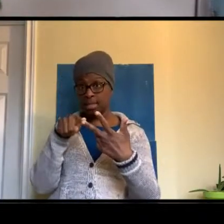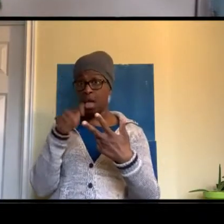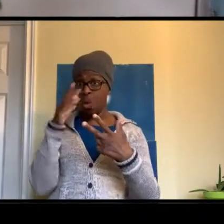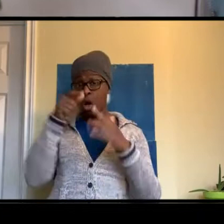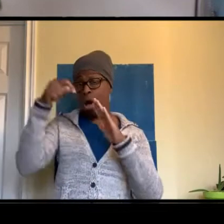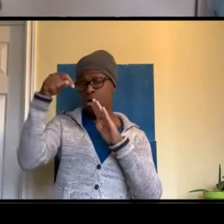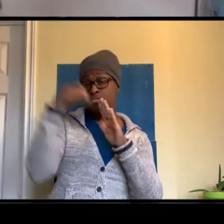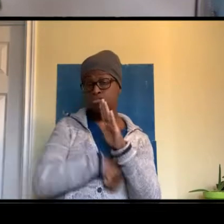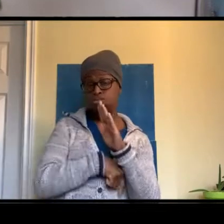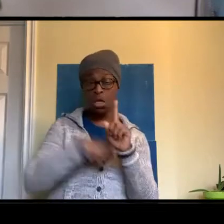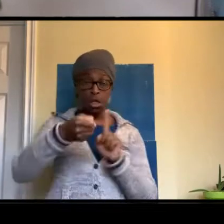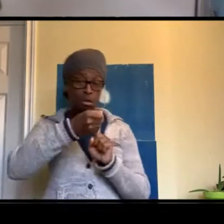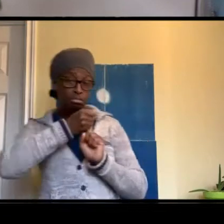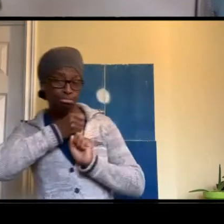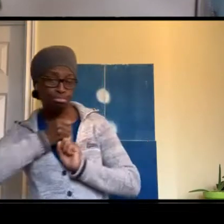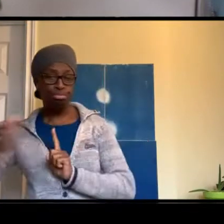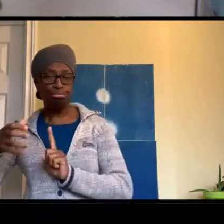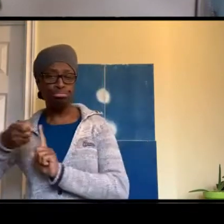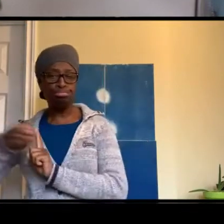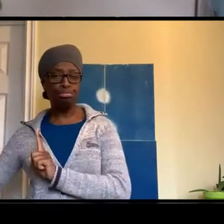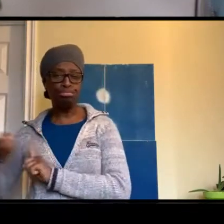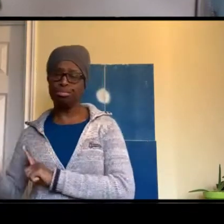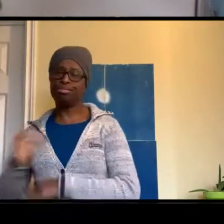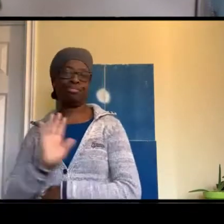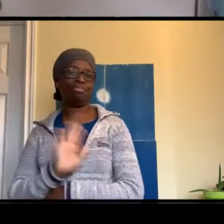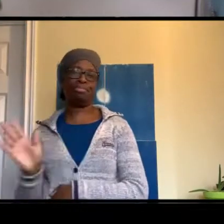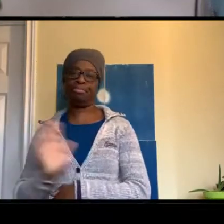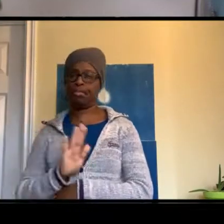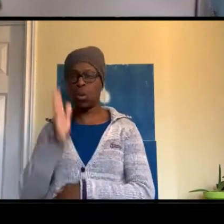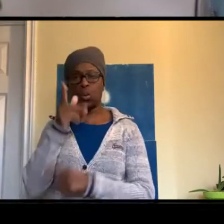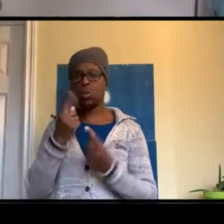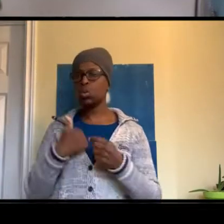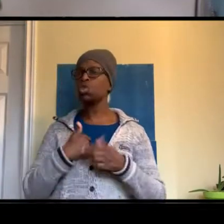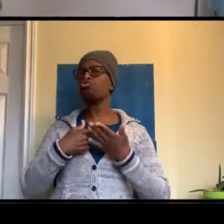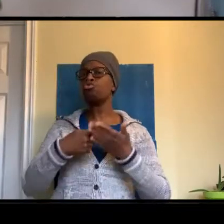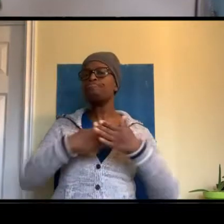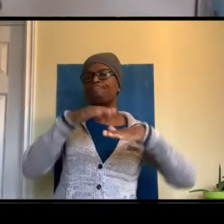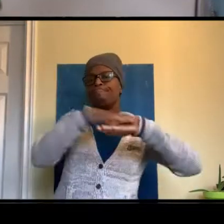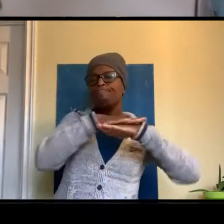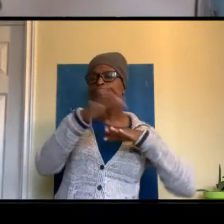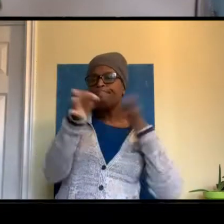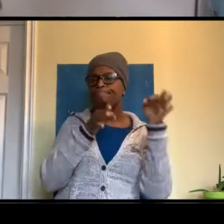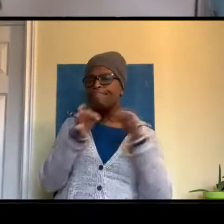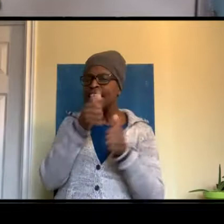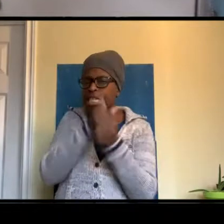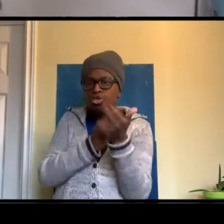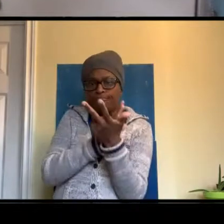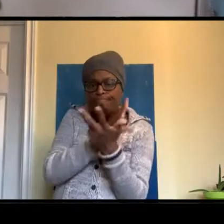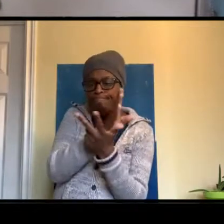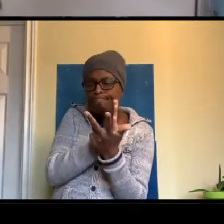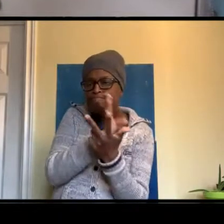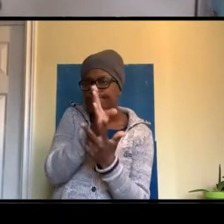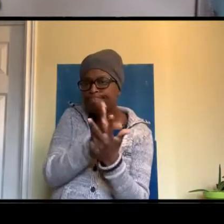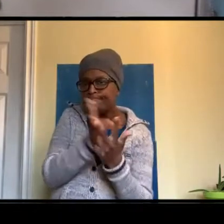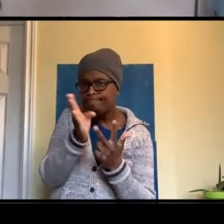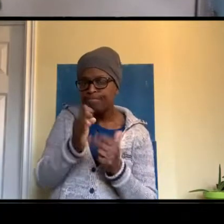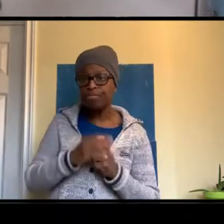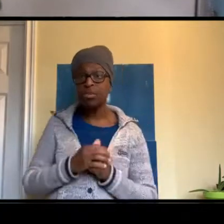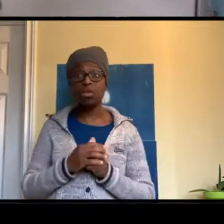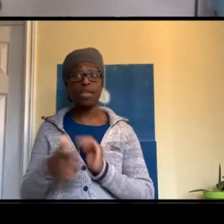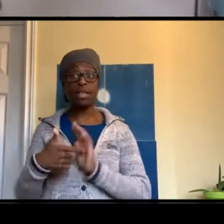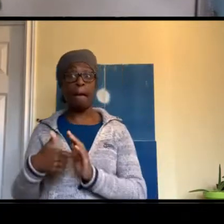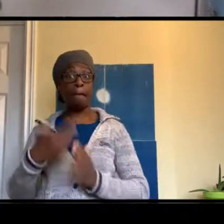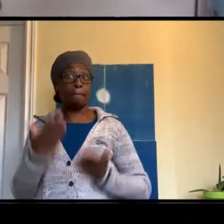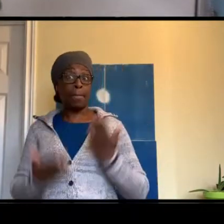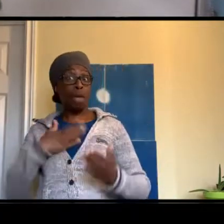granting streams is that everybody's project is super different. And so what may be true for you, Heidi, might not be true